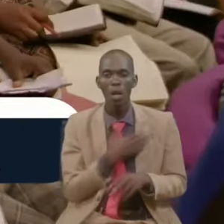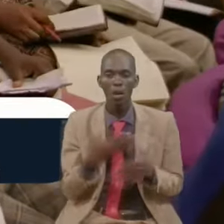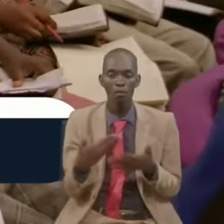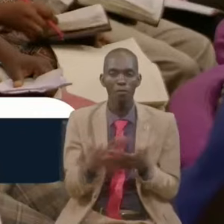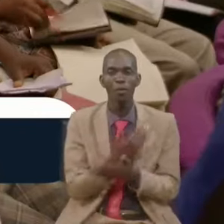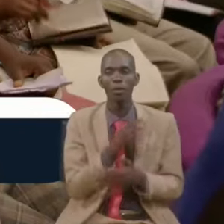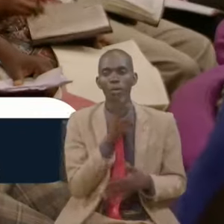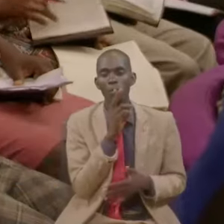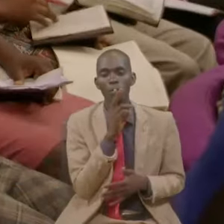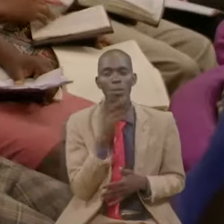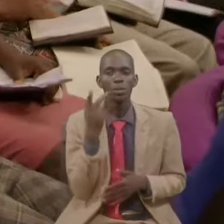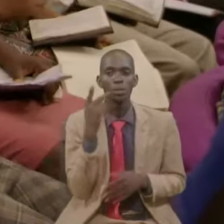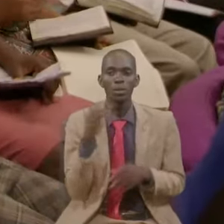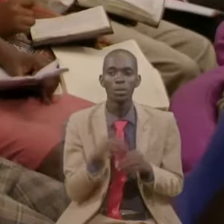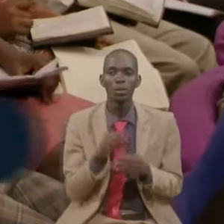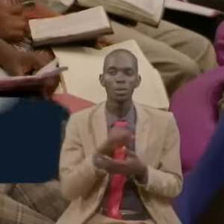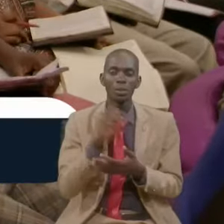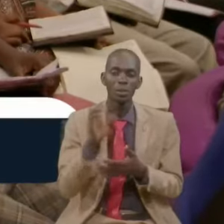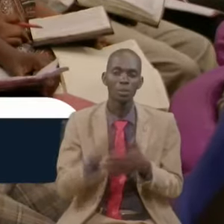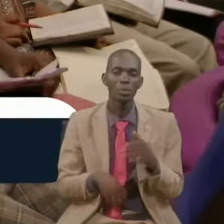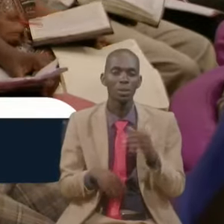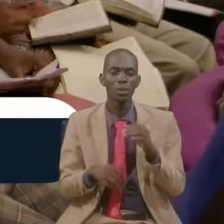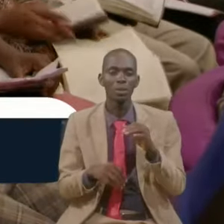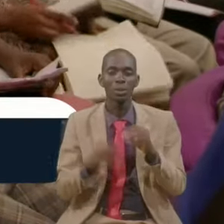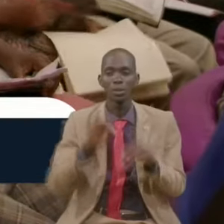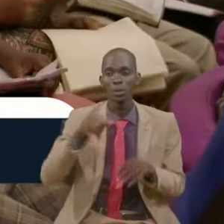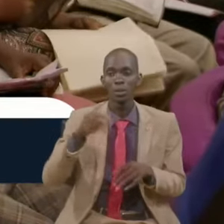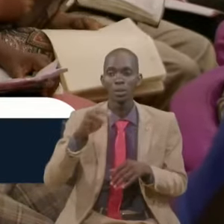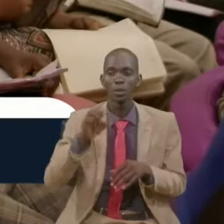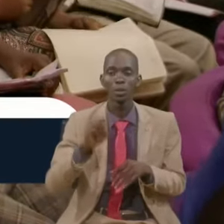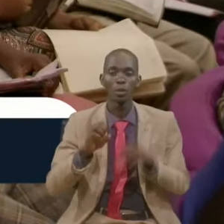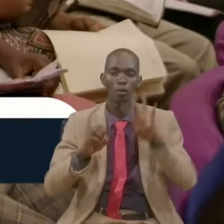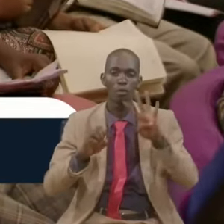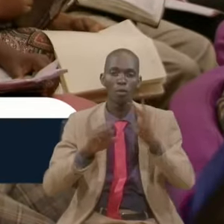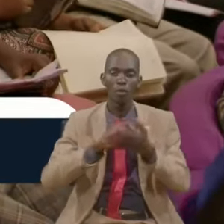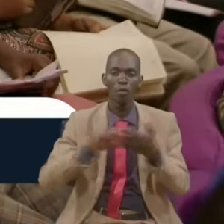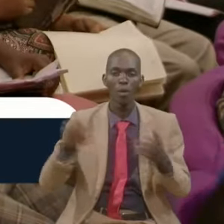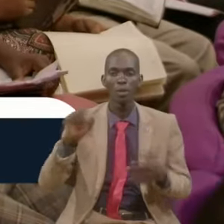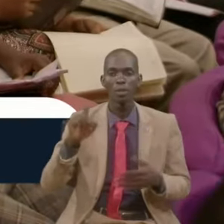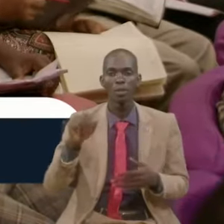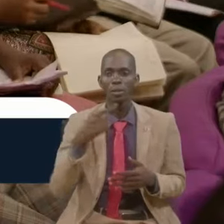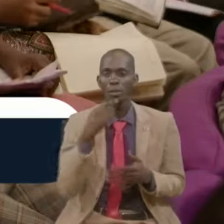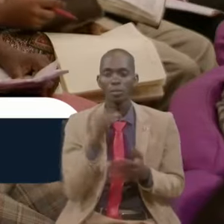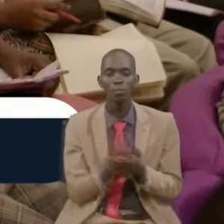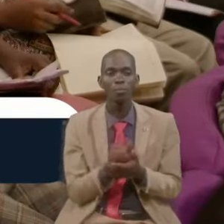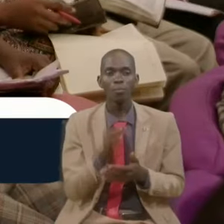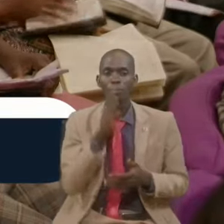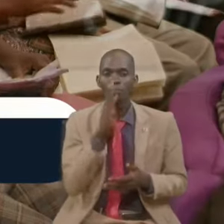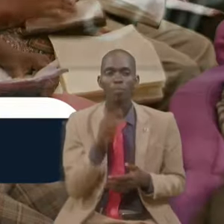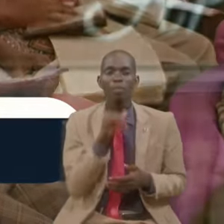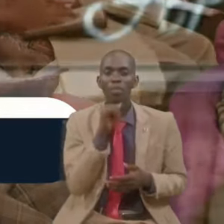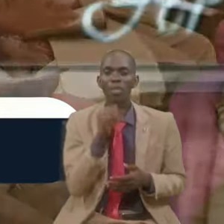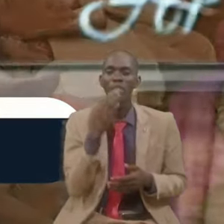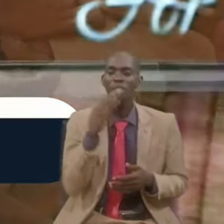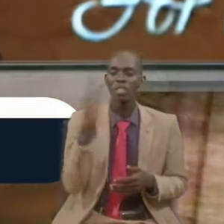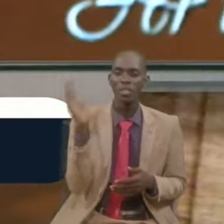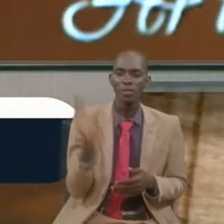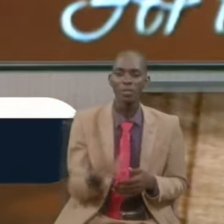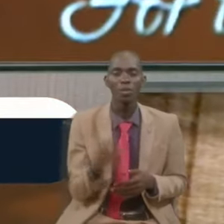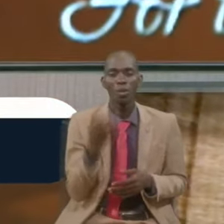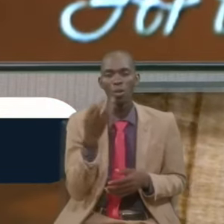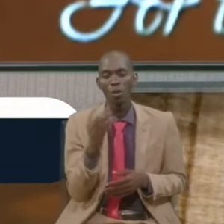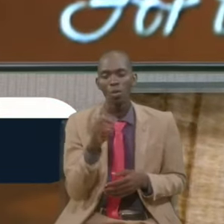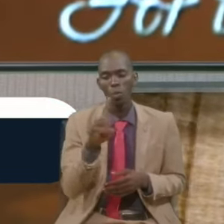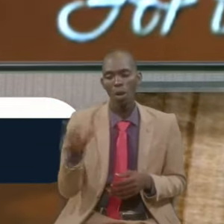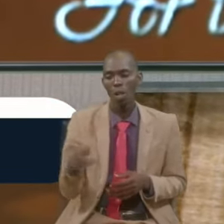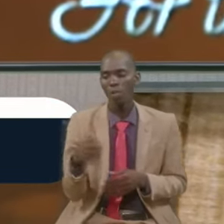11. Chapter 4, verse 11, he's still writing to brethren. He says, speak not evil of